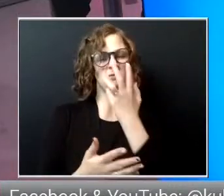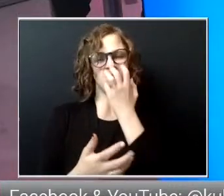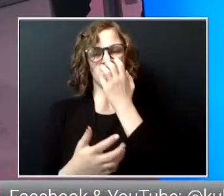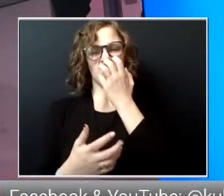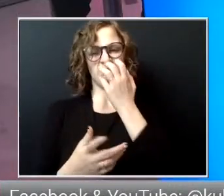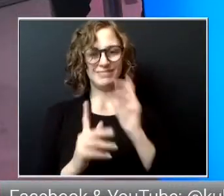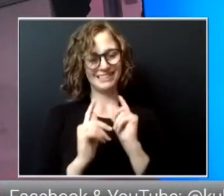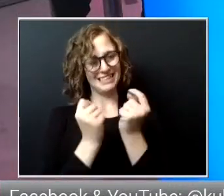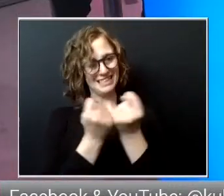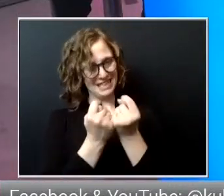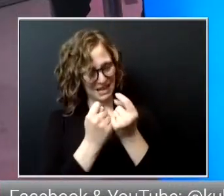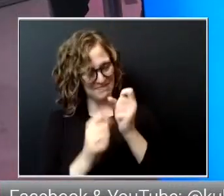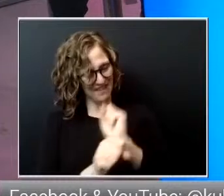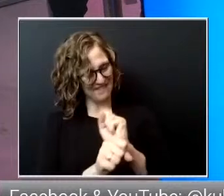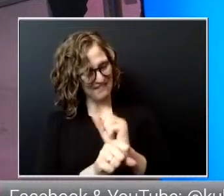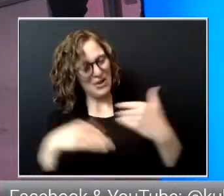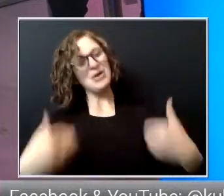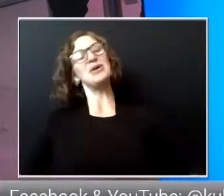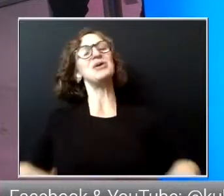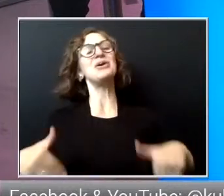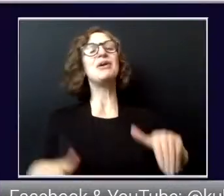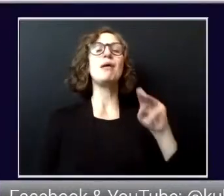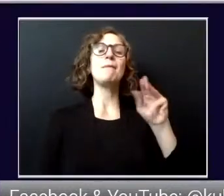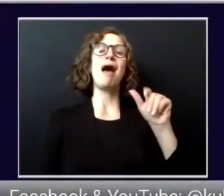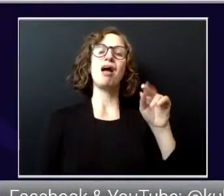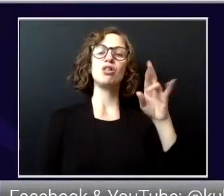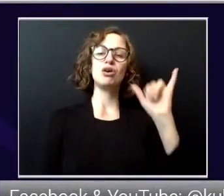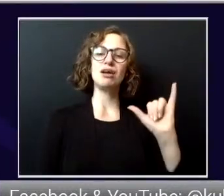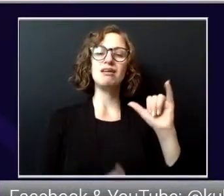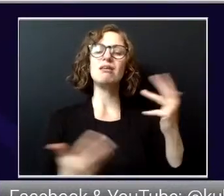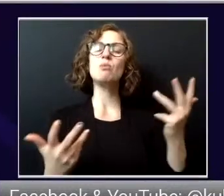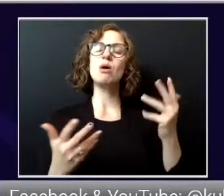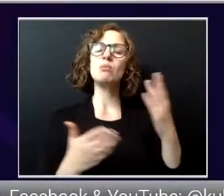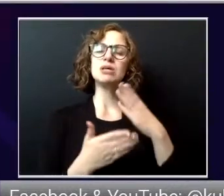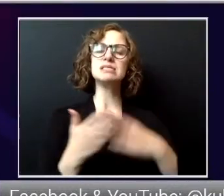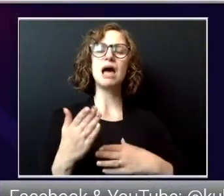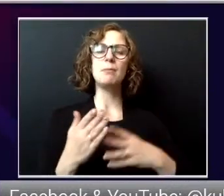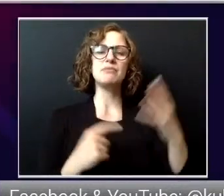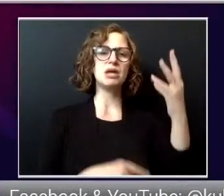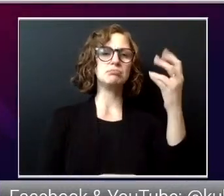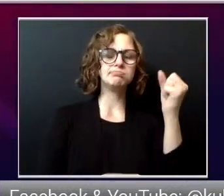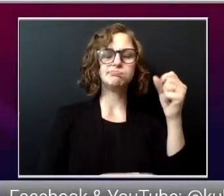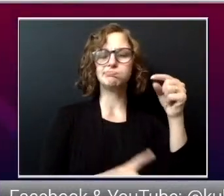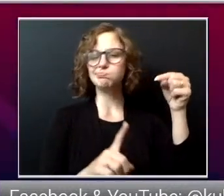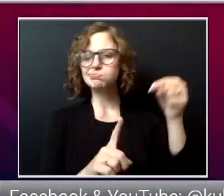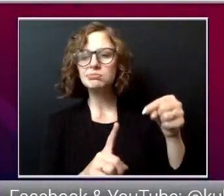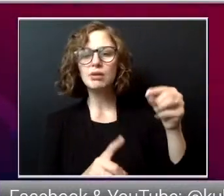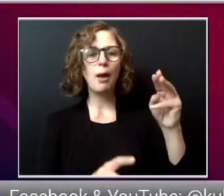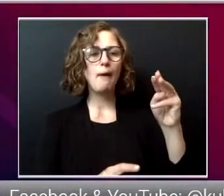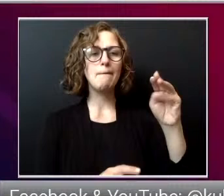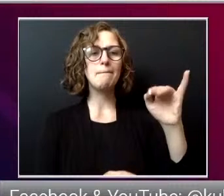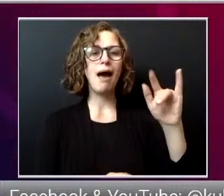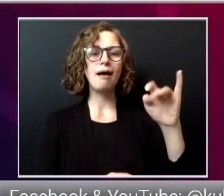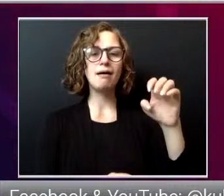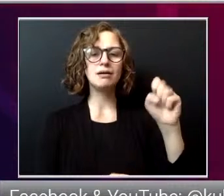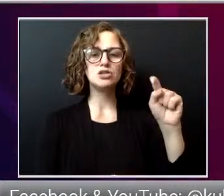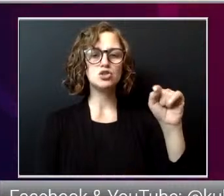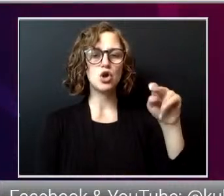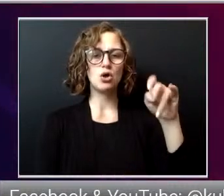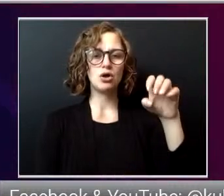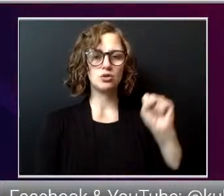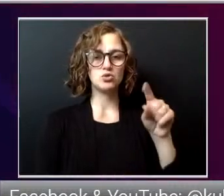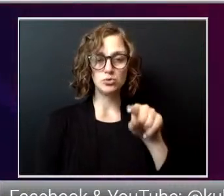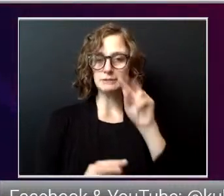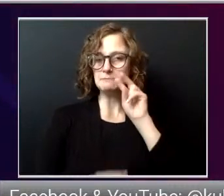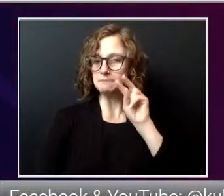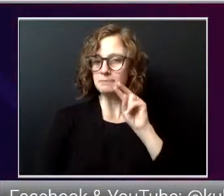effort. Mallory, what were some of the milestones that you were watching for Archie to reach before he was able to have this